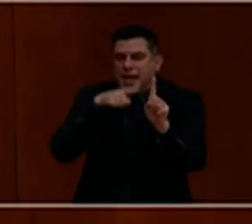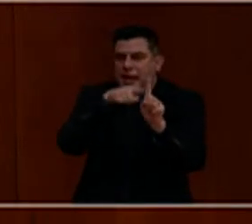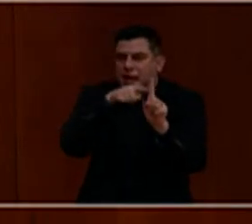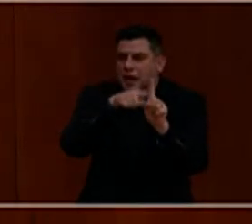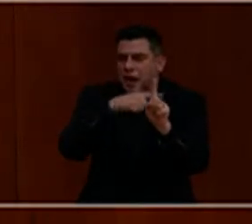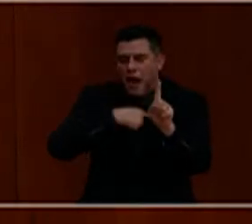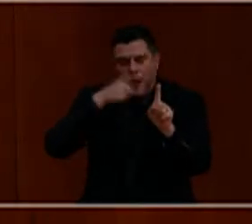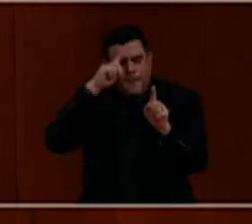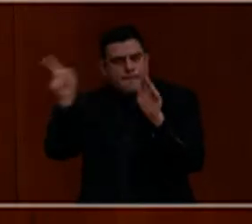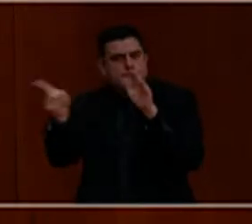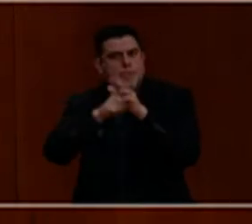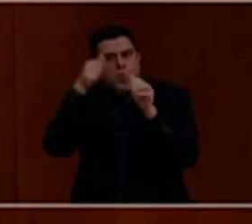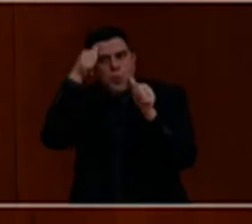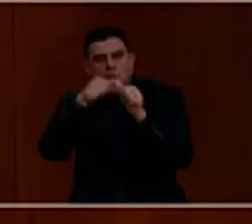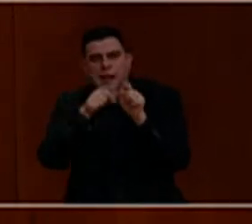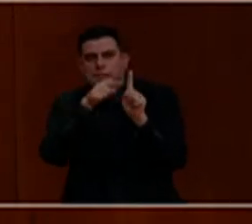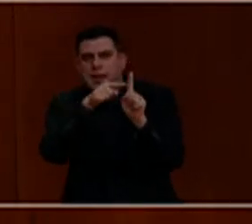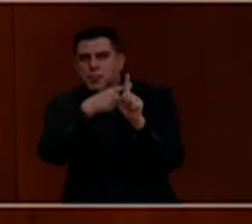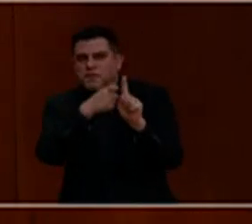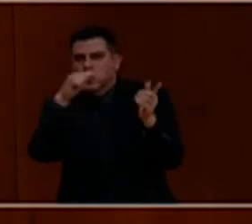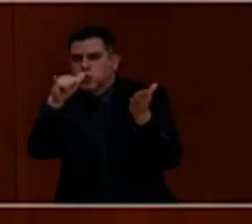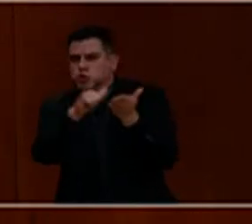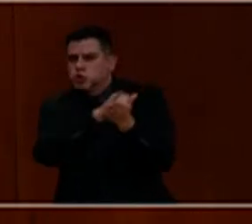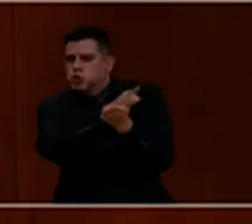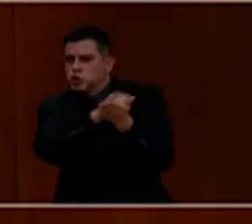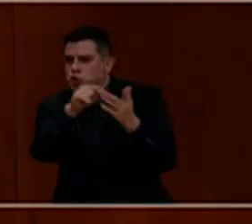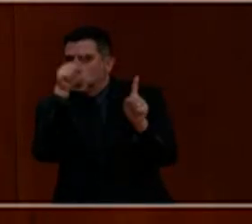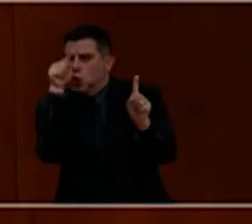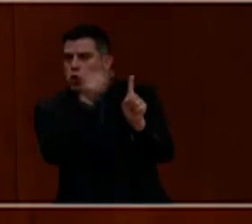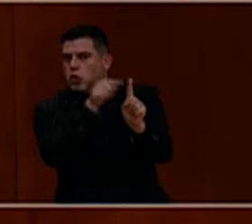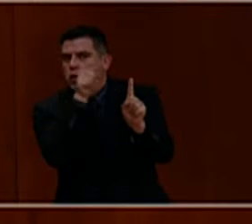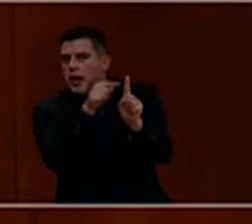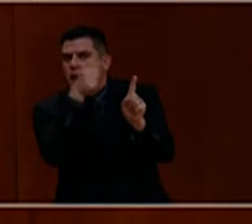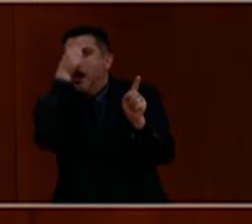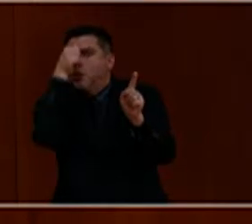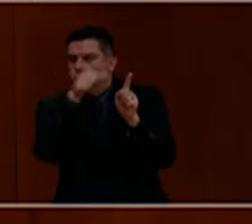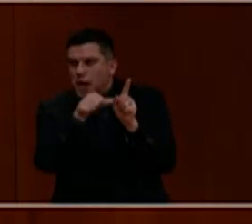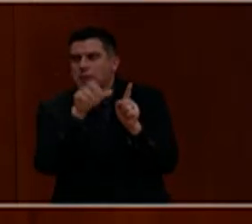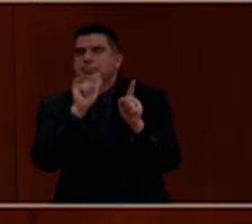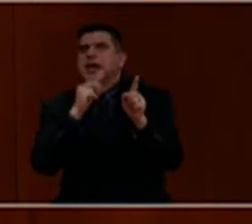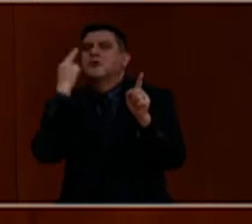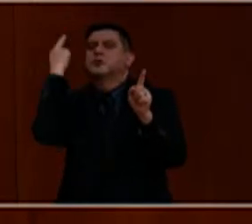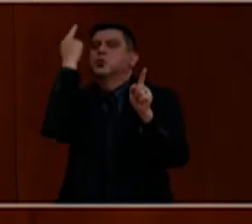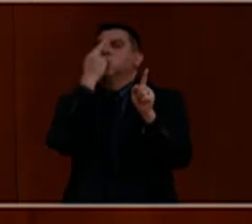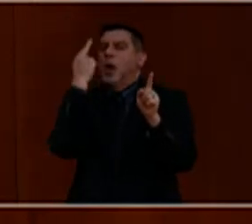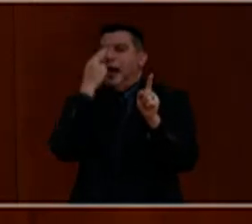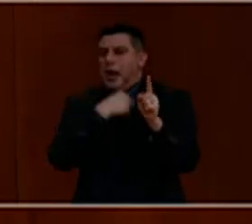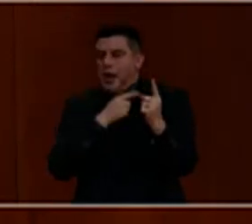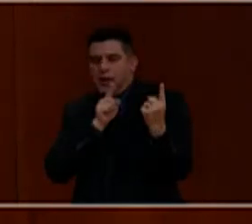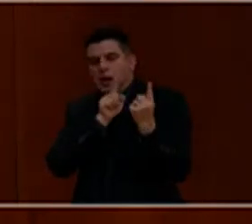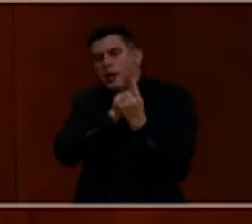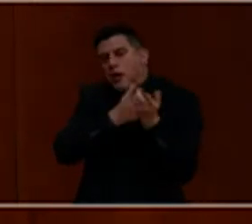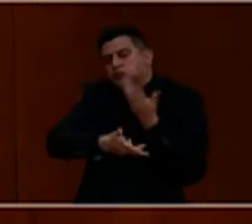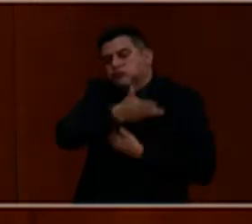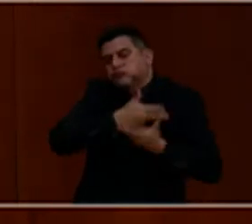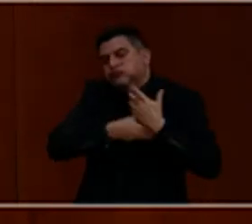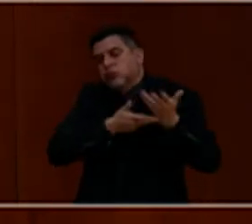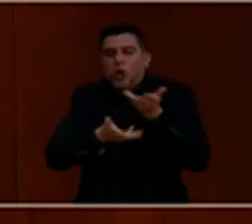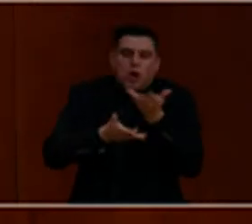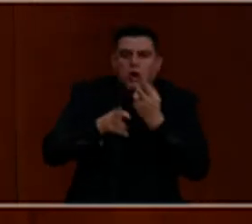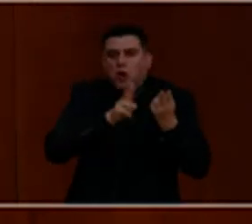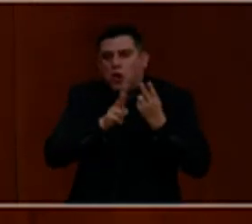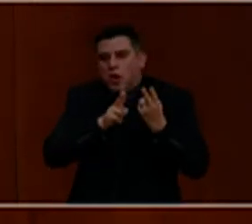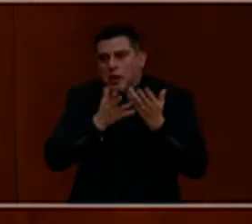New Yorker that I had come in contact with. I realized that I'd come in contact with him in February towards the